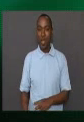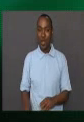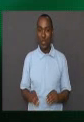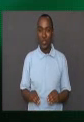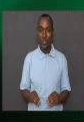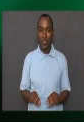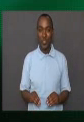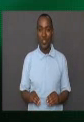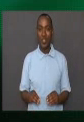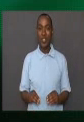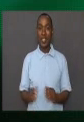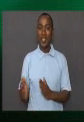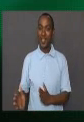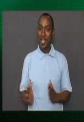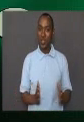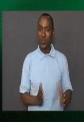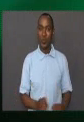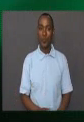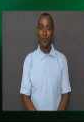Students, let's get ready.